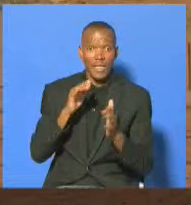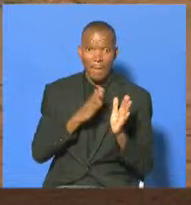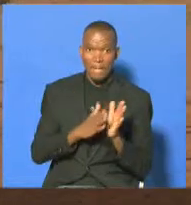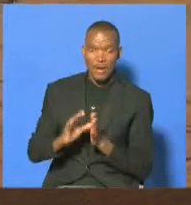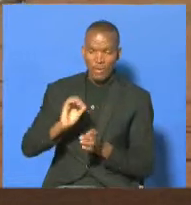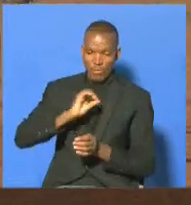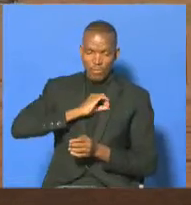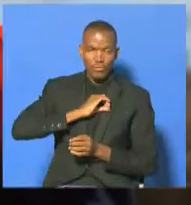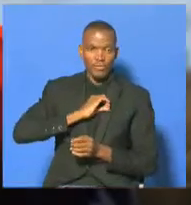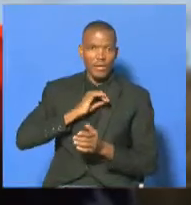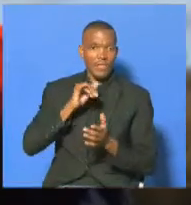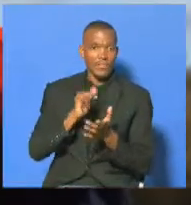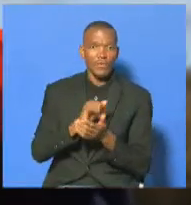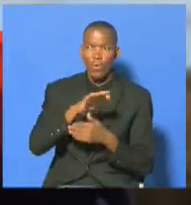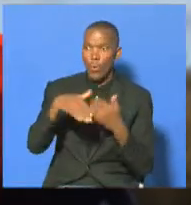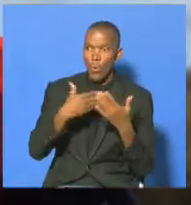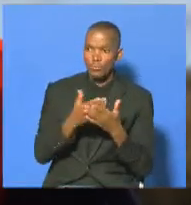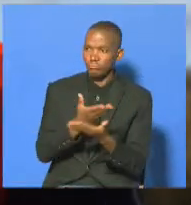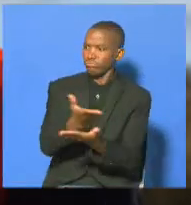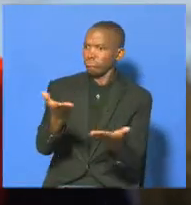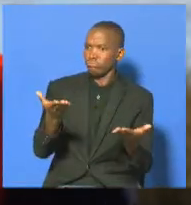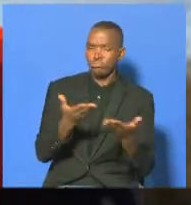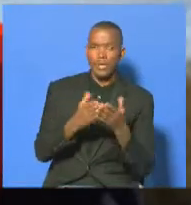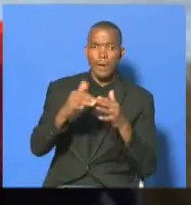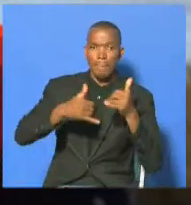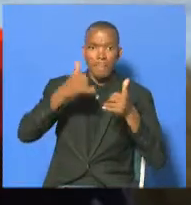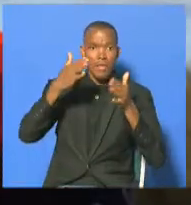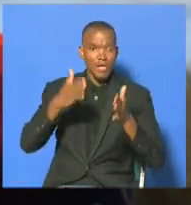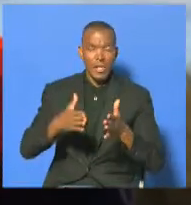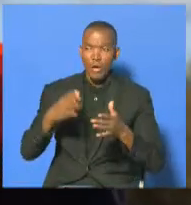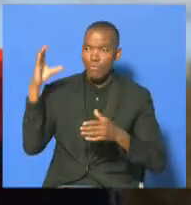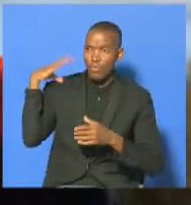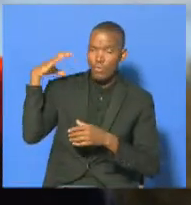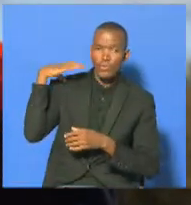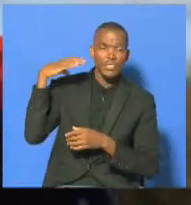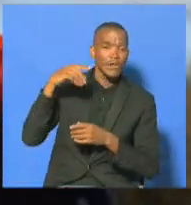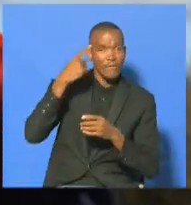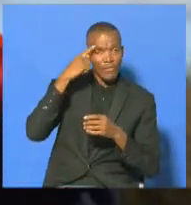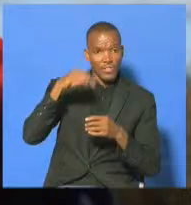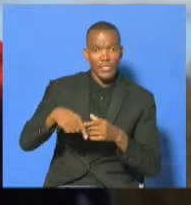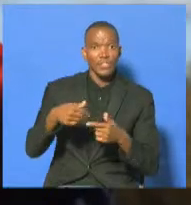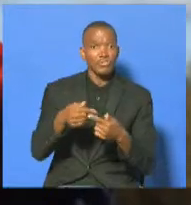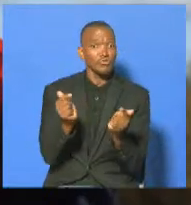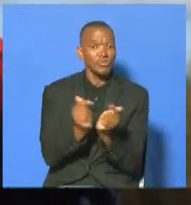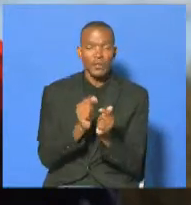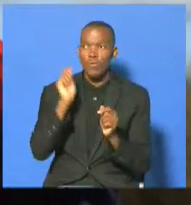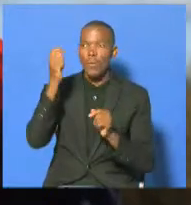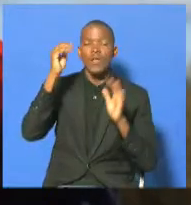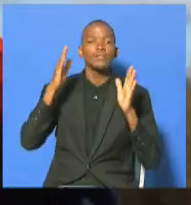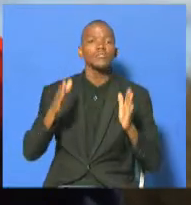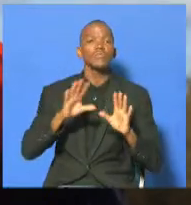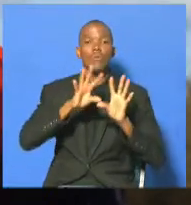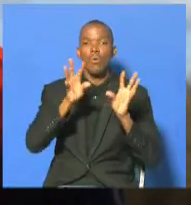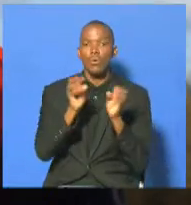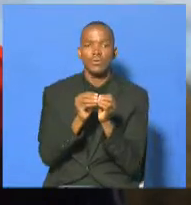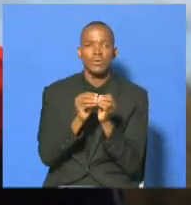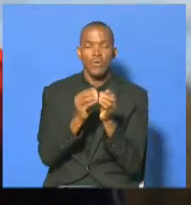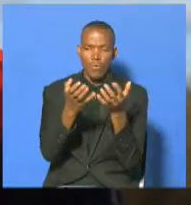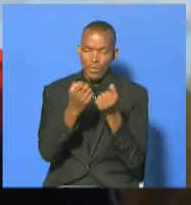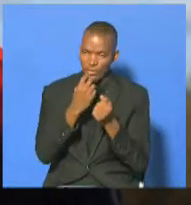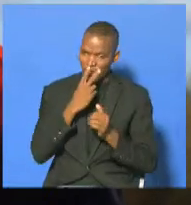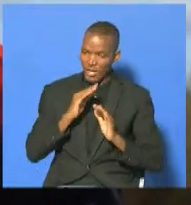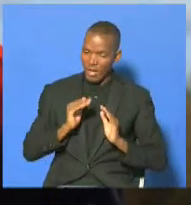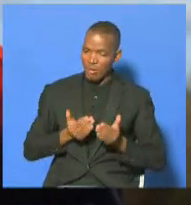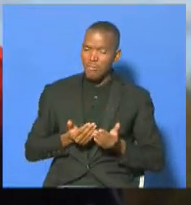Arona because Rotel, Blara, the coach, it's a team on it. Reduina, Rarot, Rivatariponare,